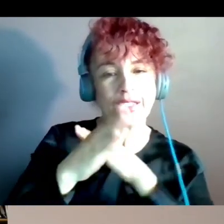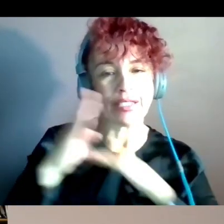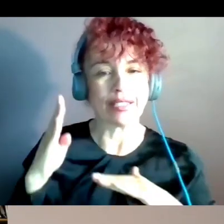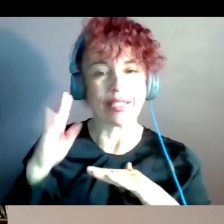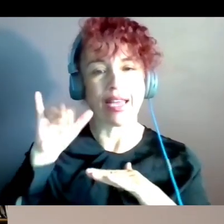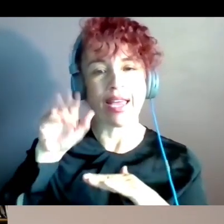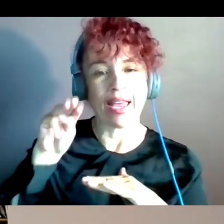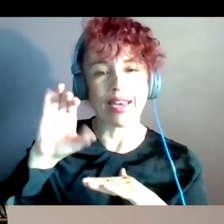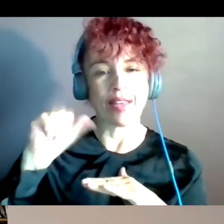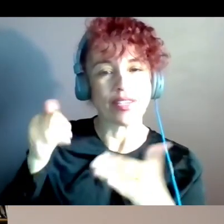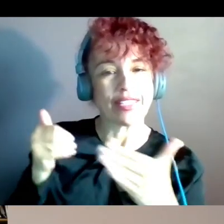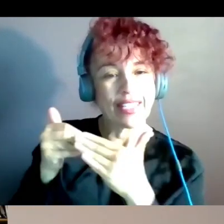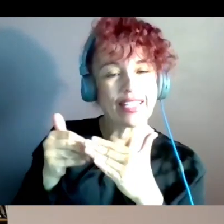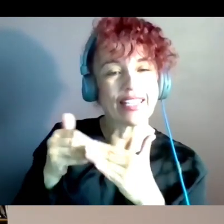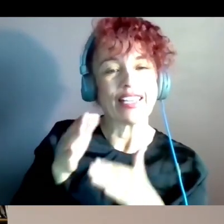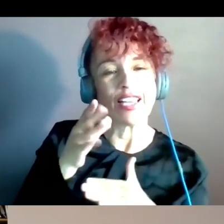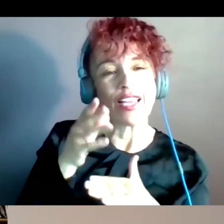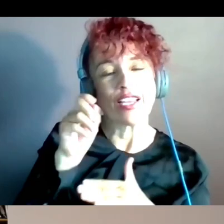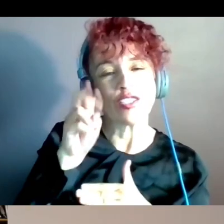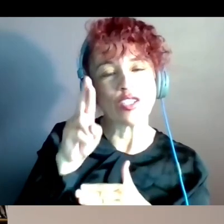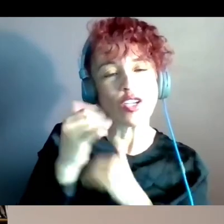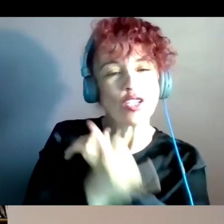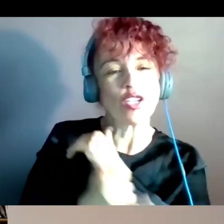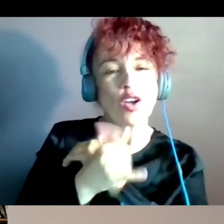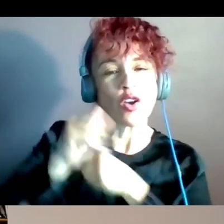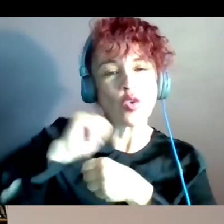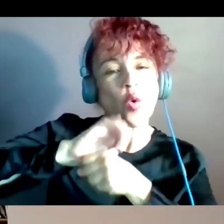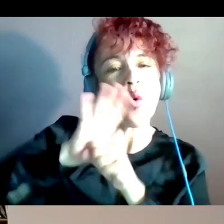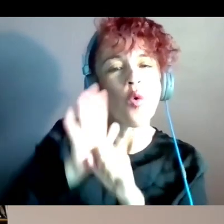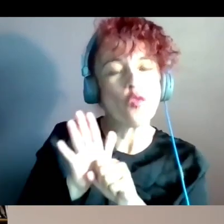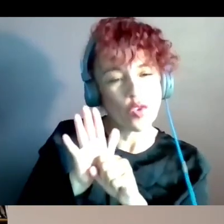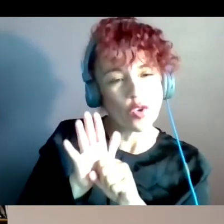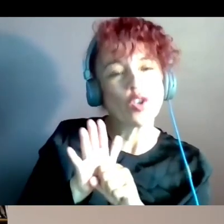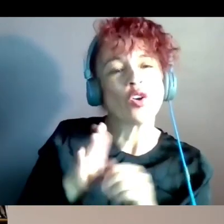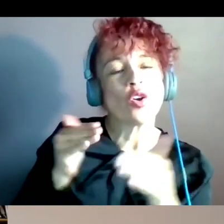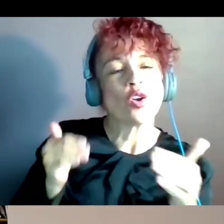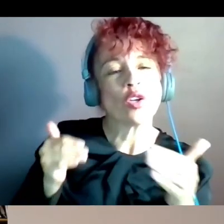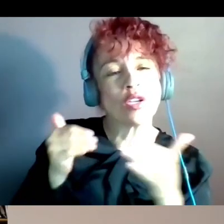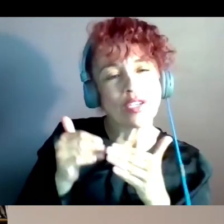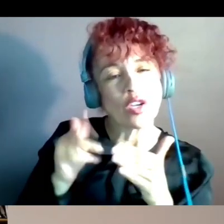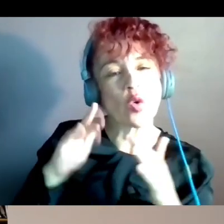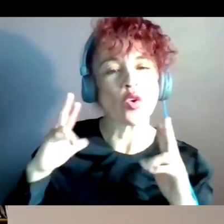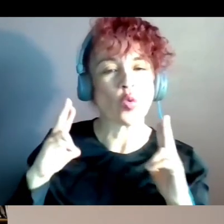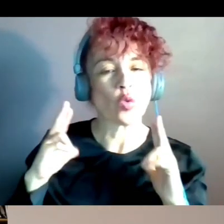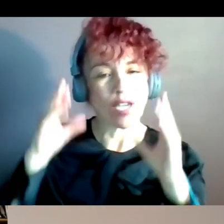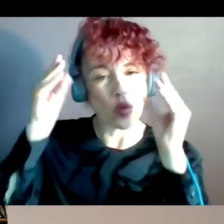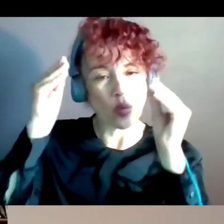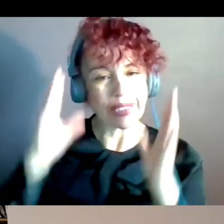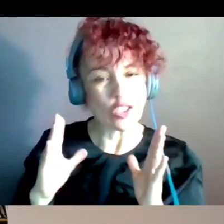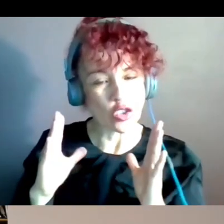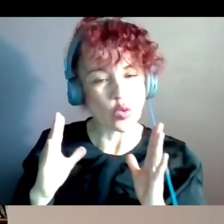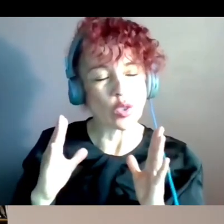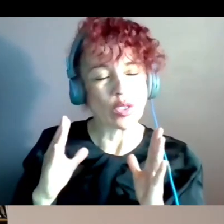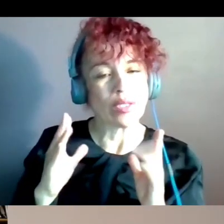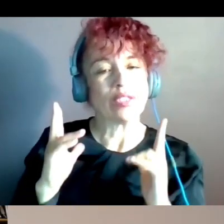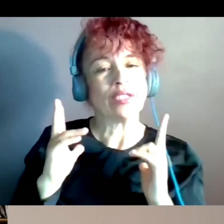YMCA. My grandmaster was out of the country during COVID and closed his studio and actually retired from teaching.